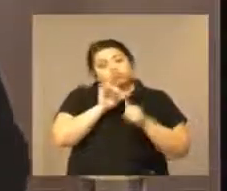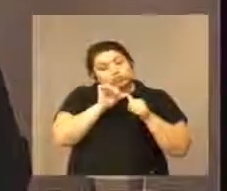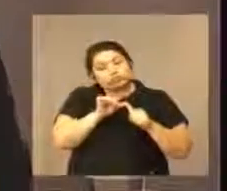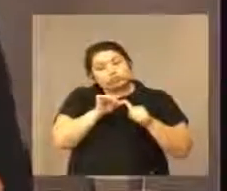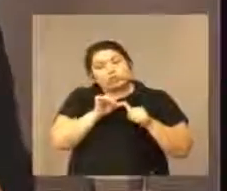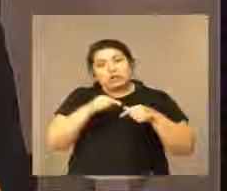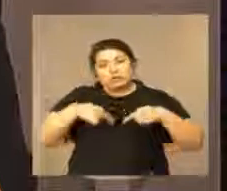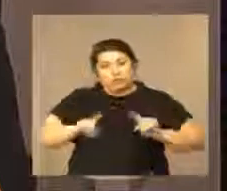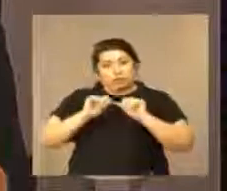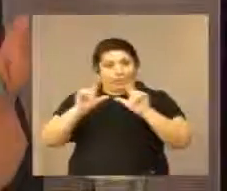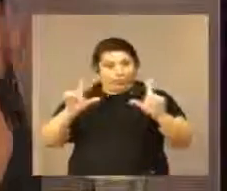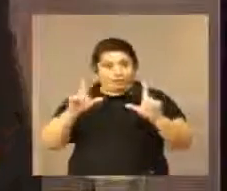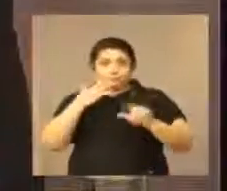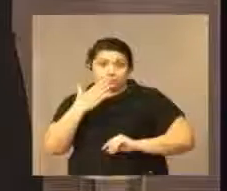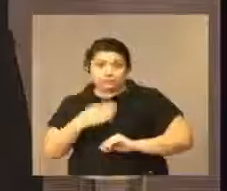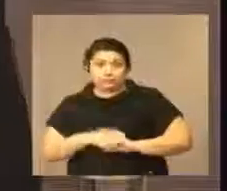webinar.